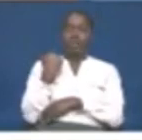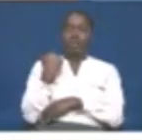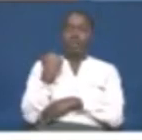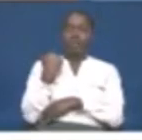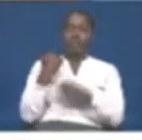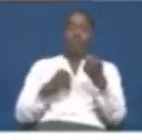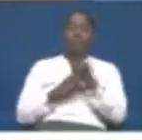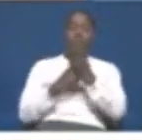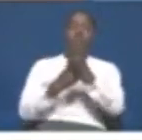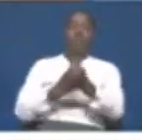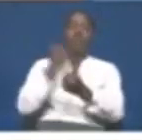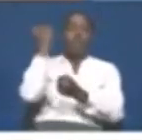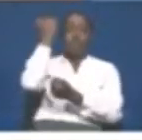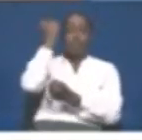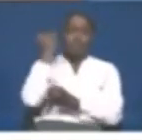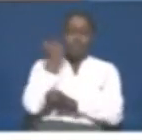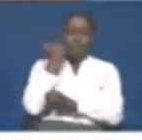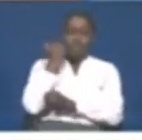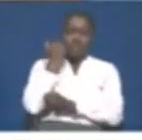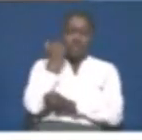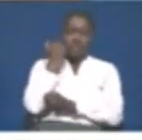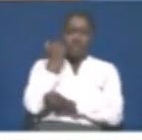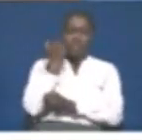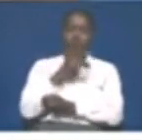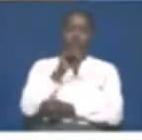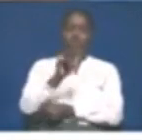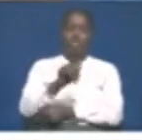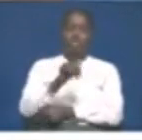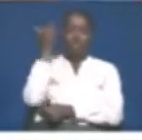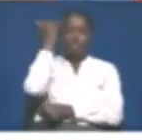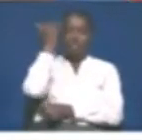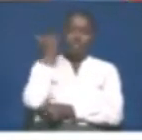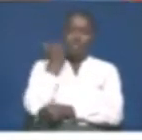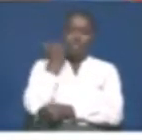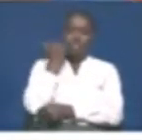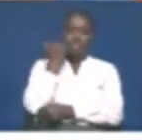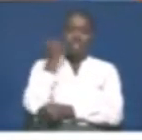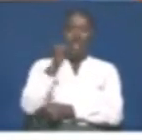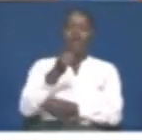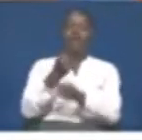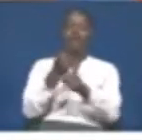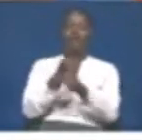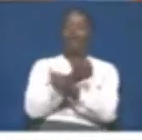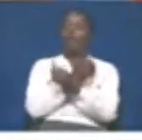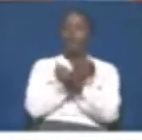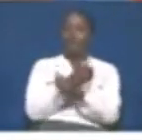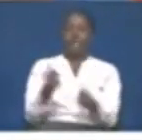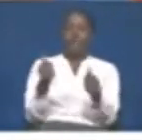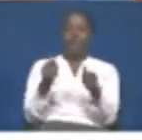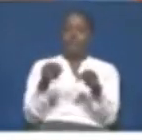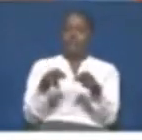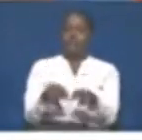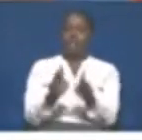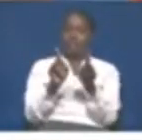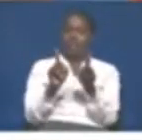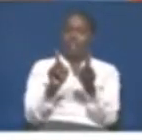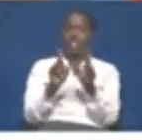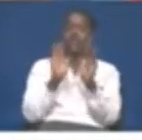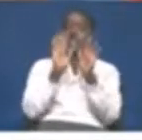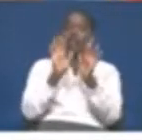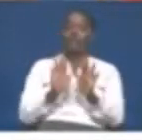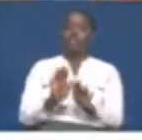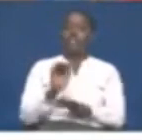supporting the judiciary so that the judiciary can discharge its mandate. It is important that